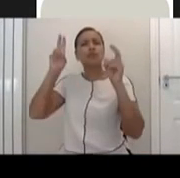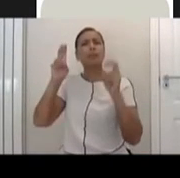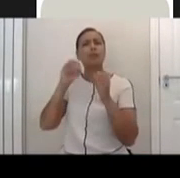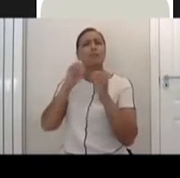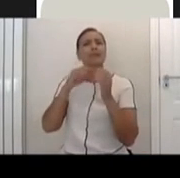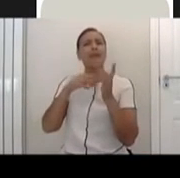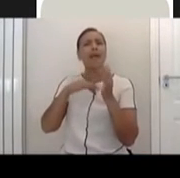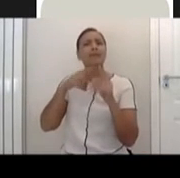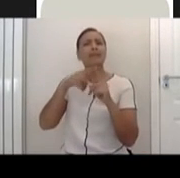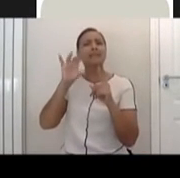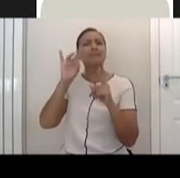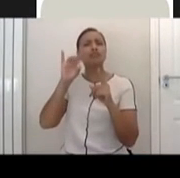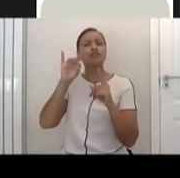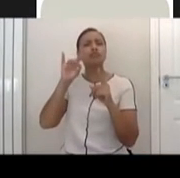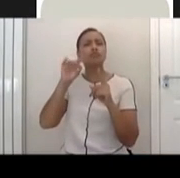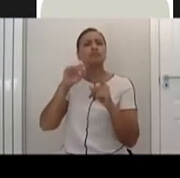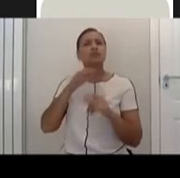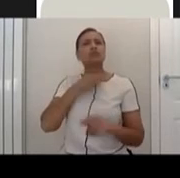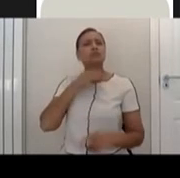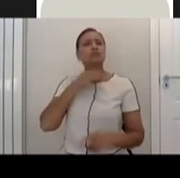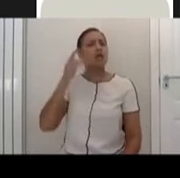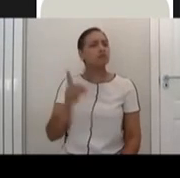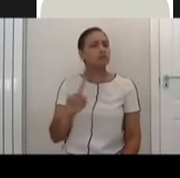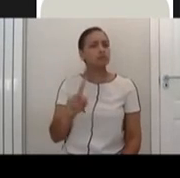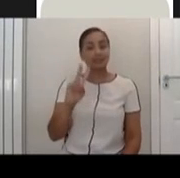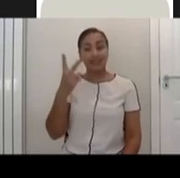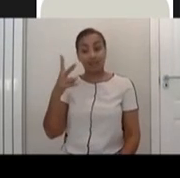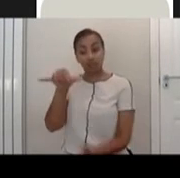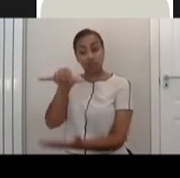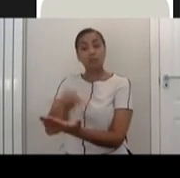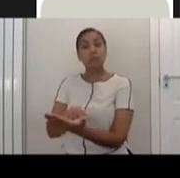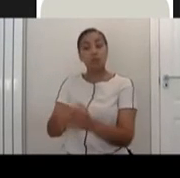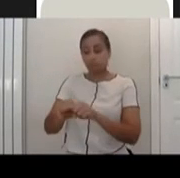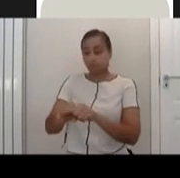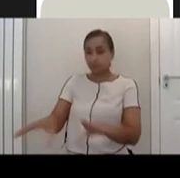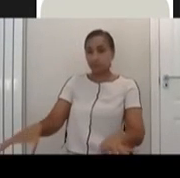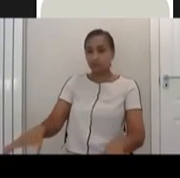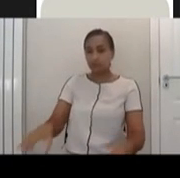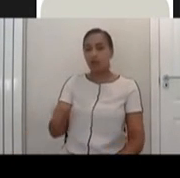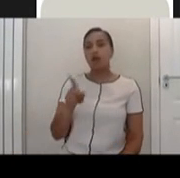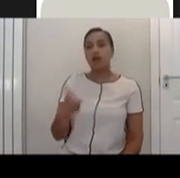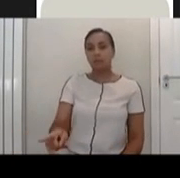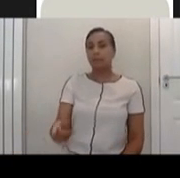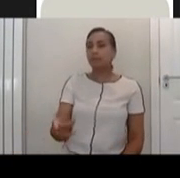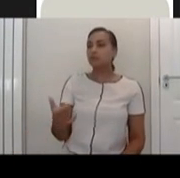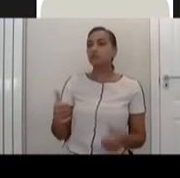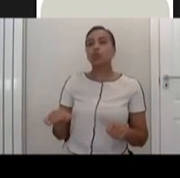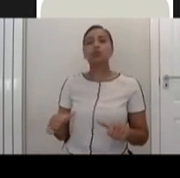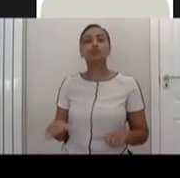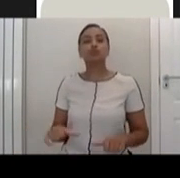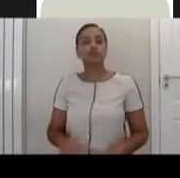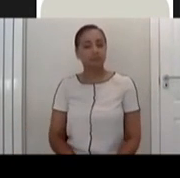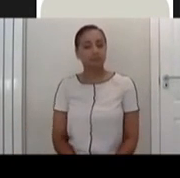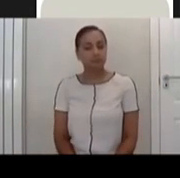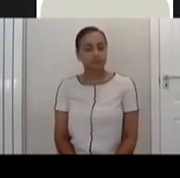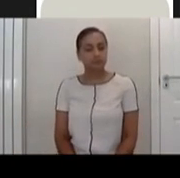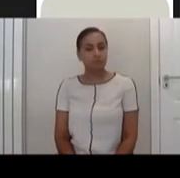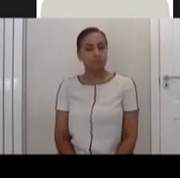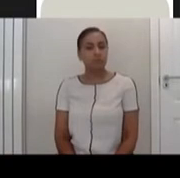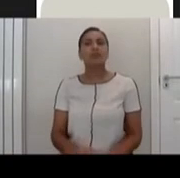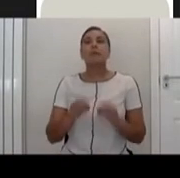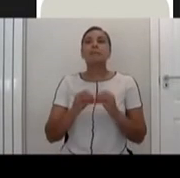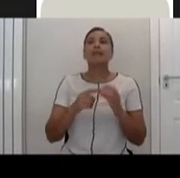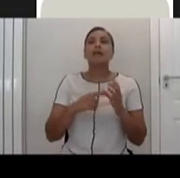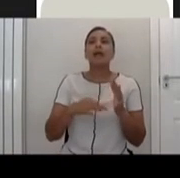to the infection, and the second report was the one that made significant conclusions. And essentially the reasons why